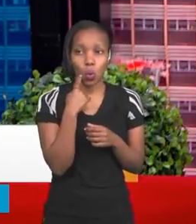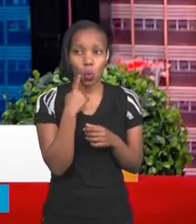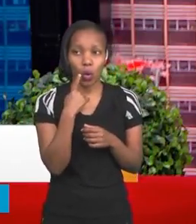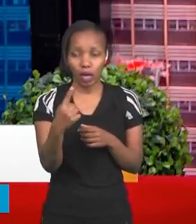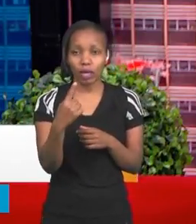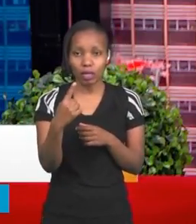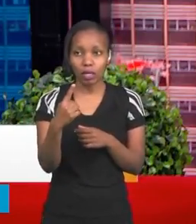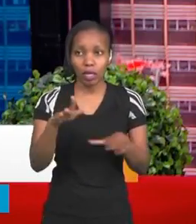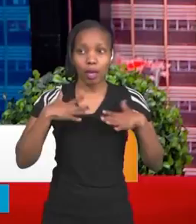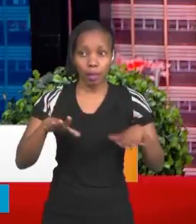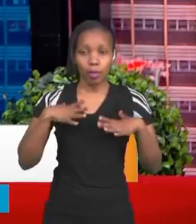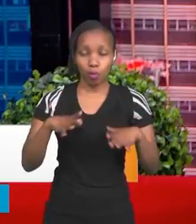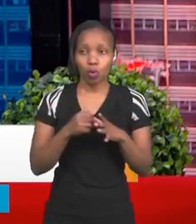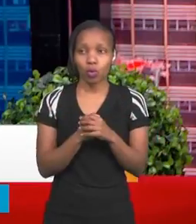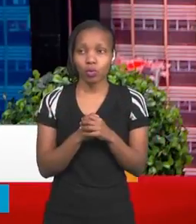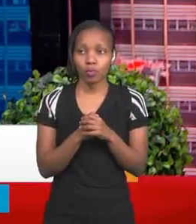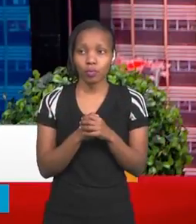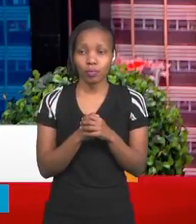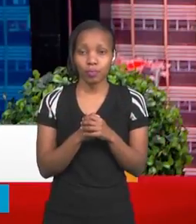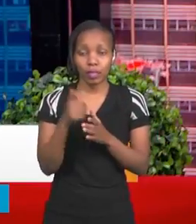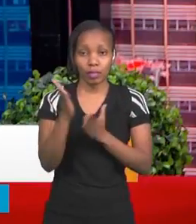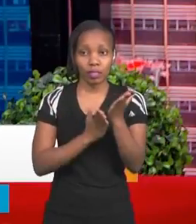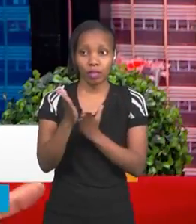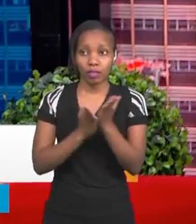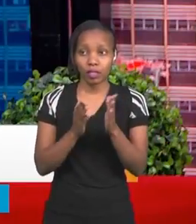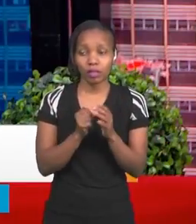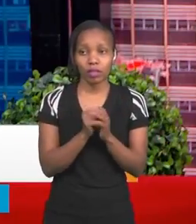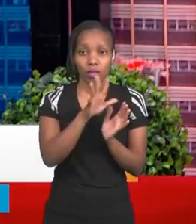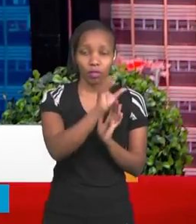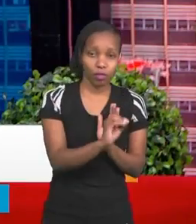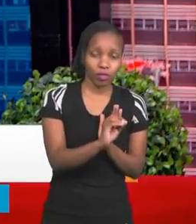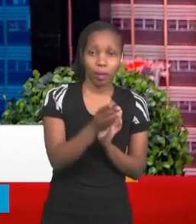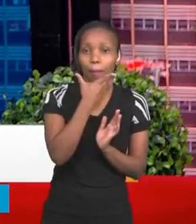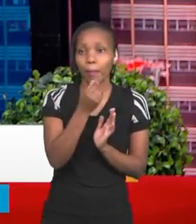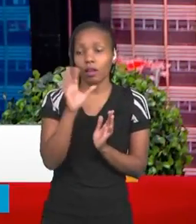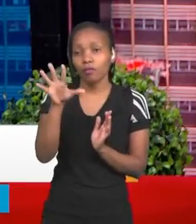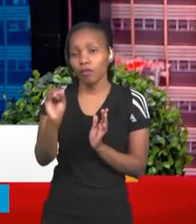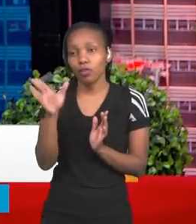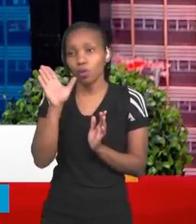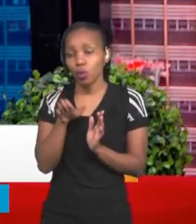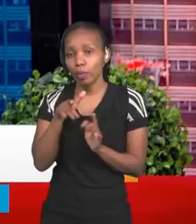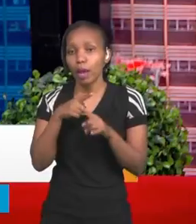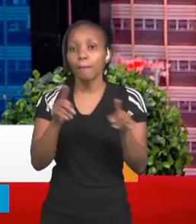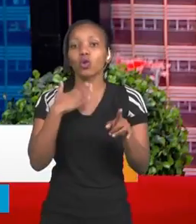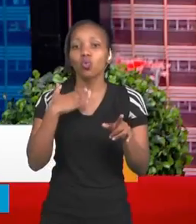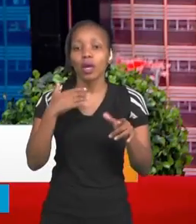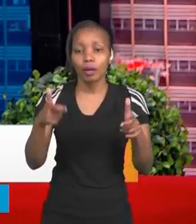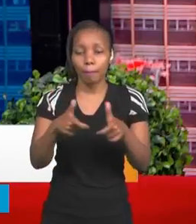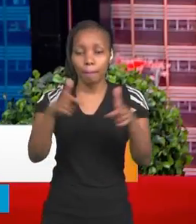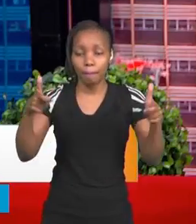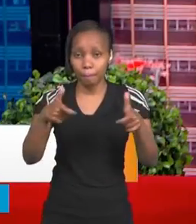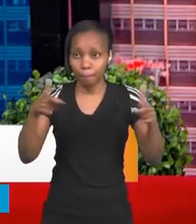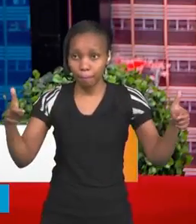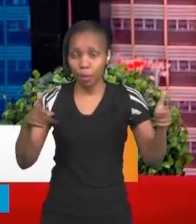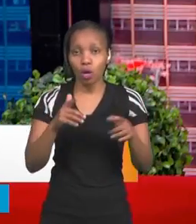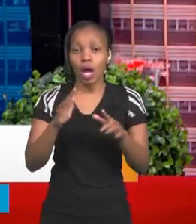can host 100 people at a go, inpatient services, but 50 male, 50 female. Okay. But we are looking at expanding depending on how then